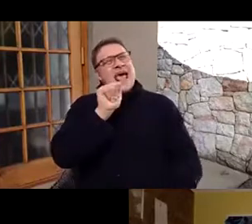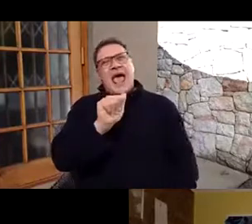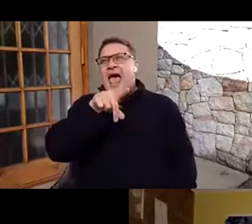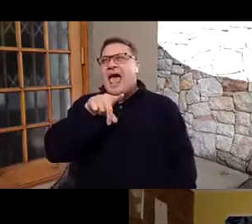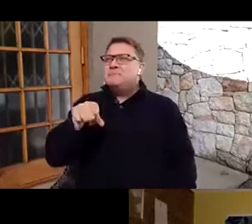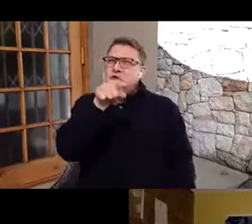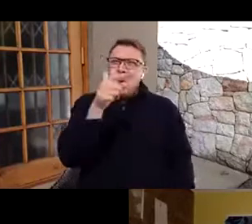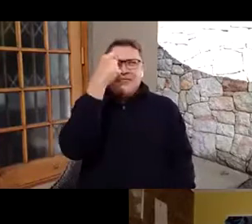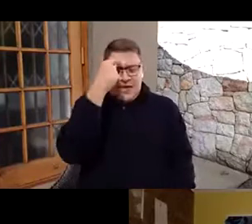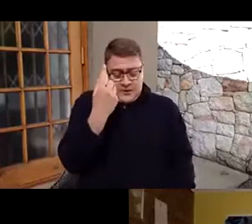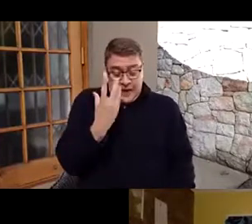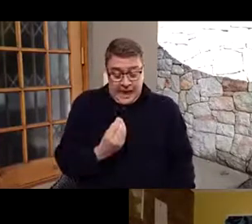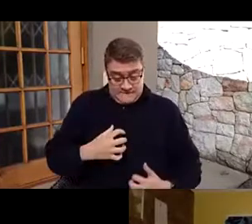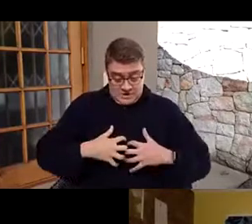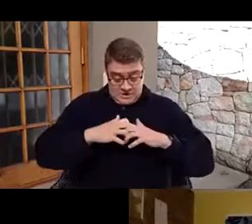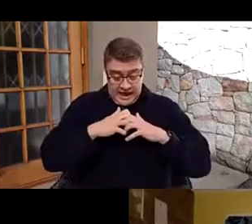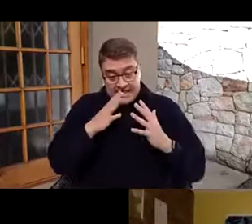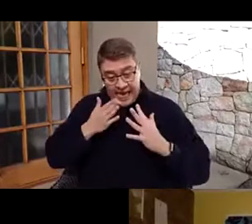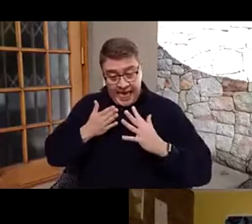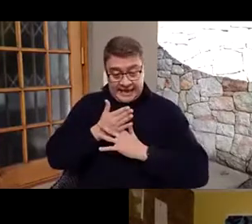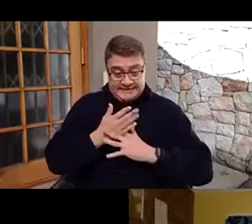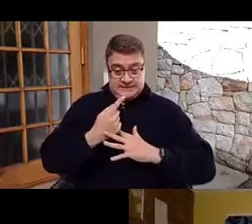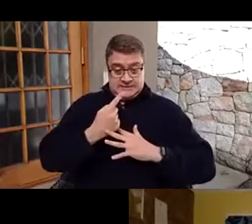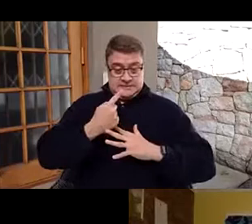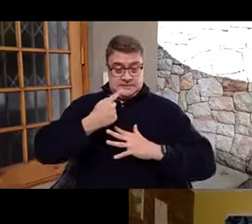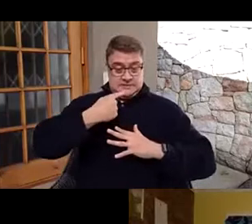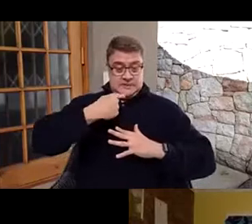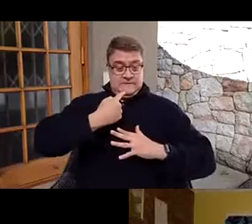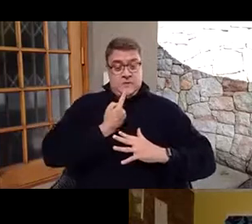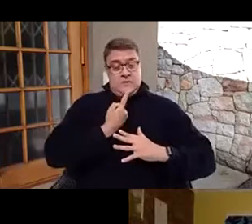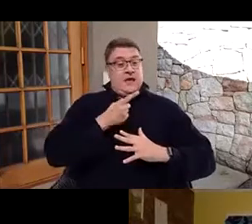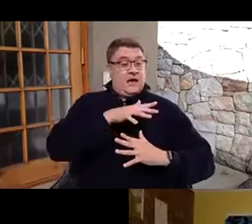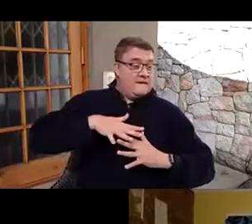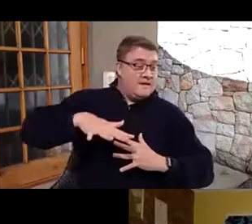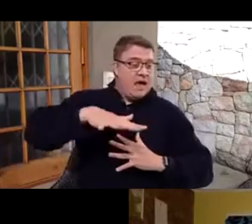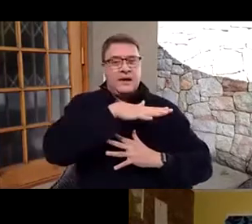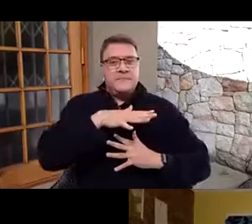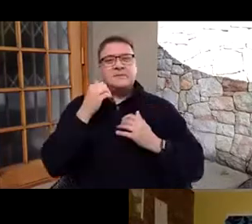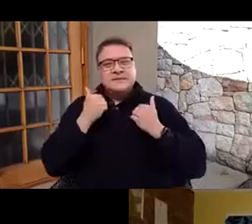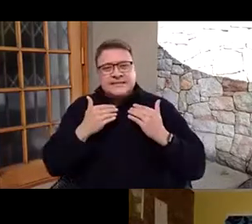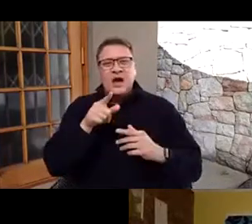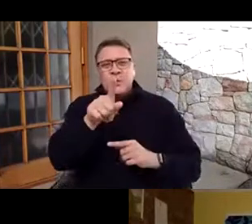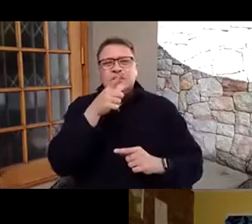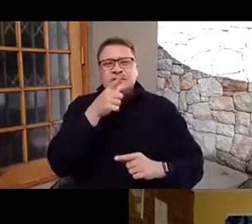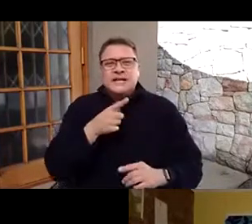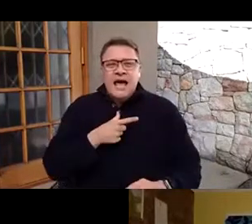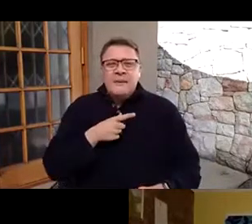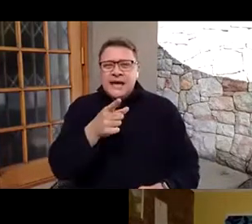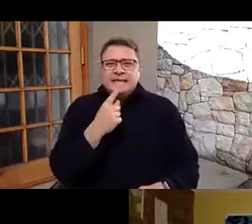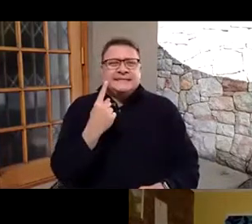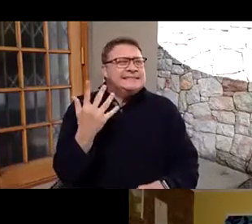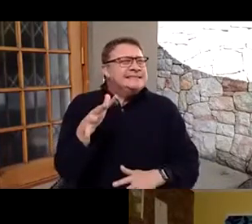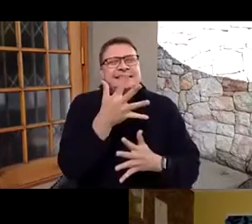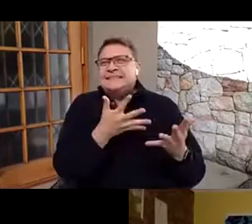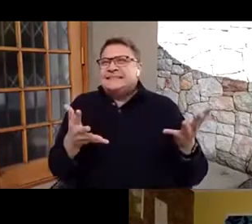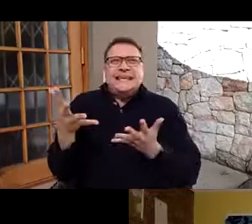create accessible environments? And let's start with exactly what you're saying. Is there somewhere that an app that